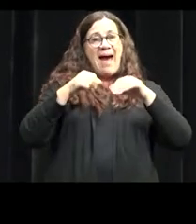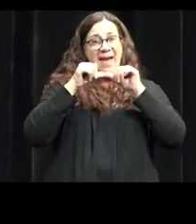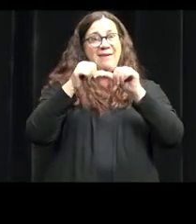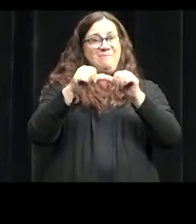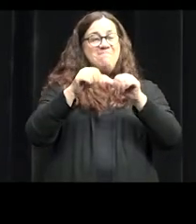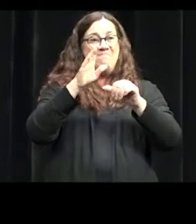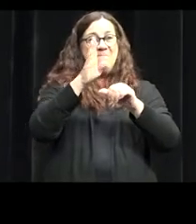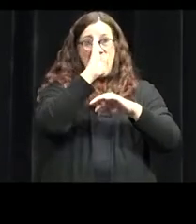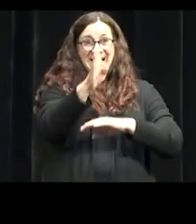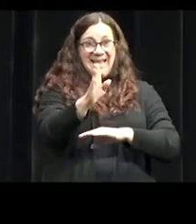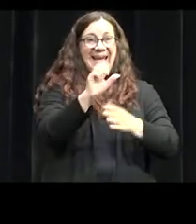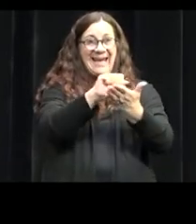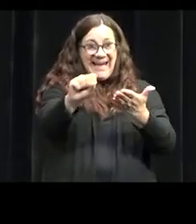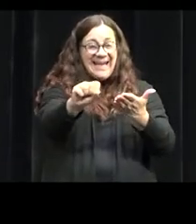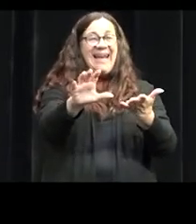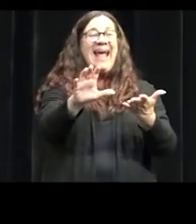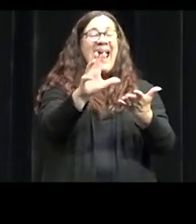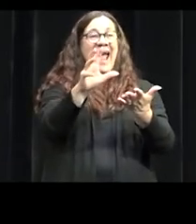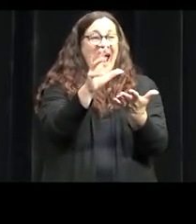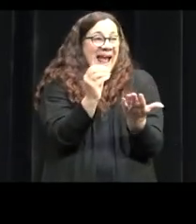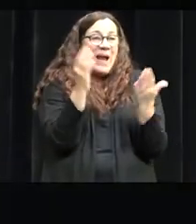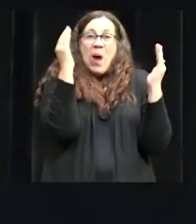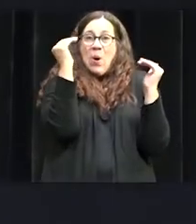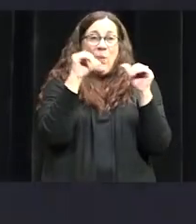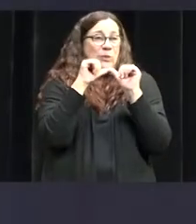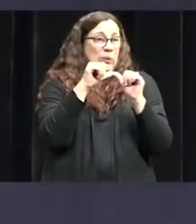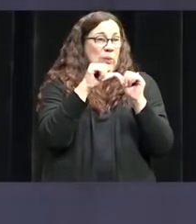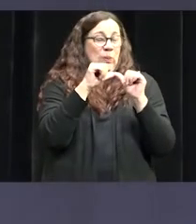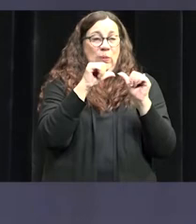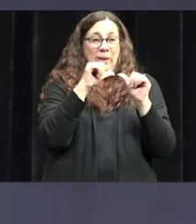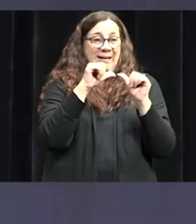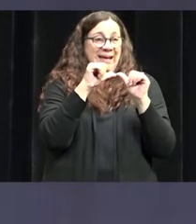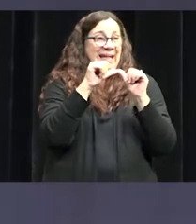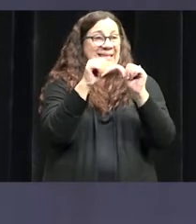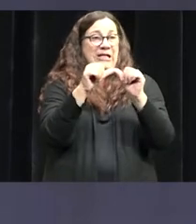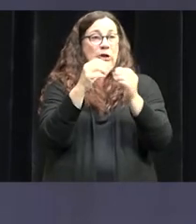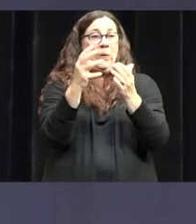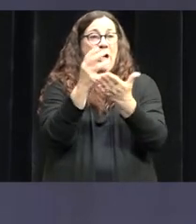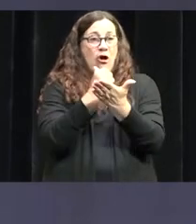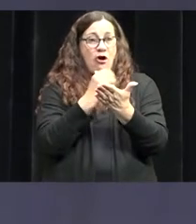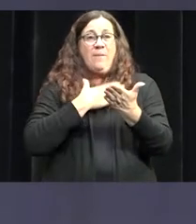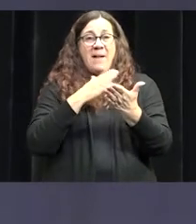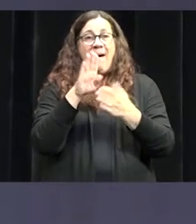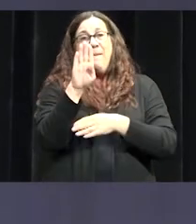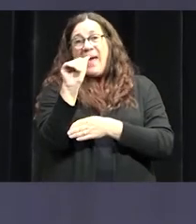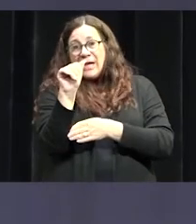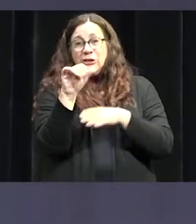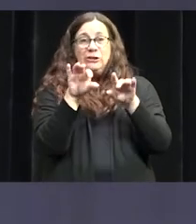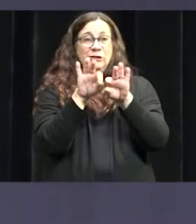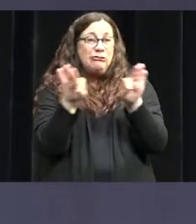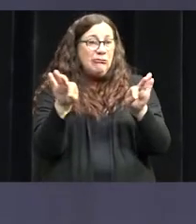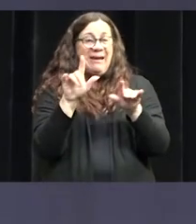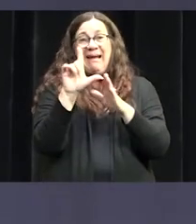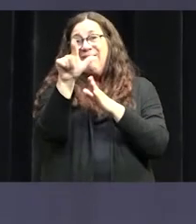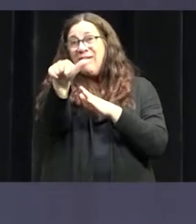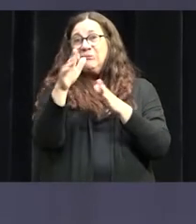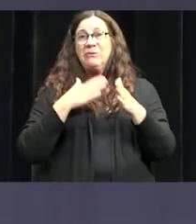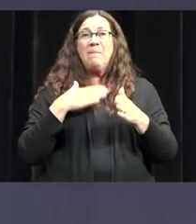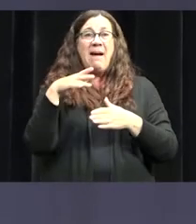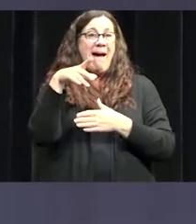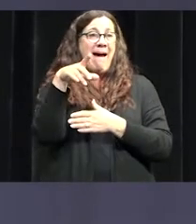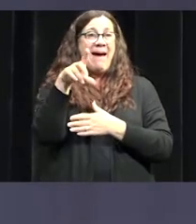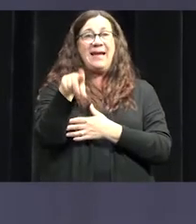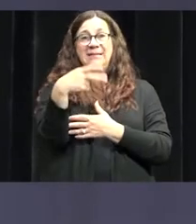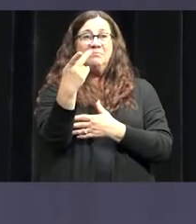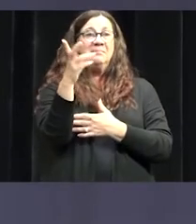bachelor's degree and hopefully one day get my doctoral degree thank you lydia before i embark on what is to possibly be the